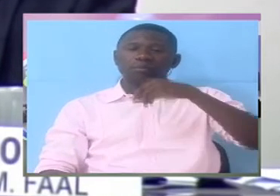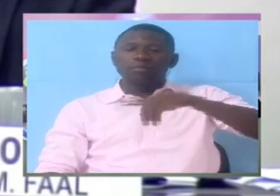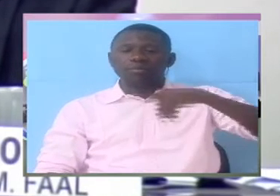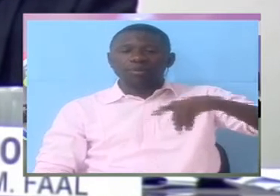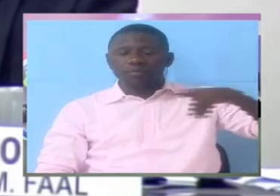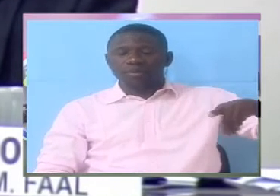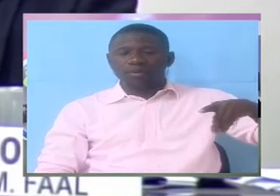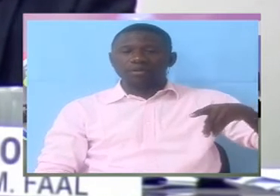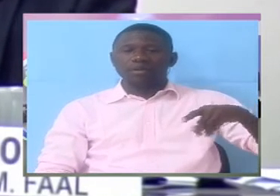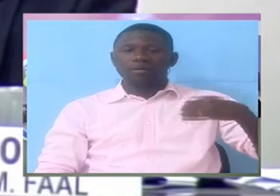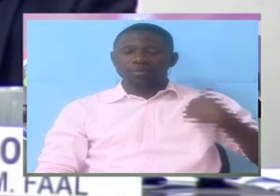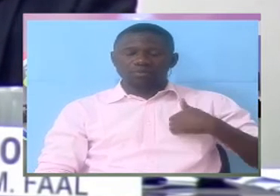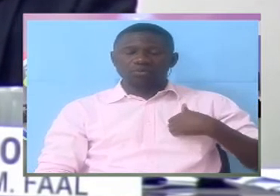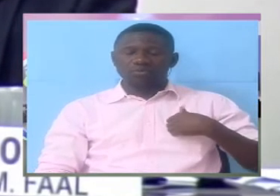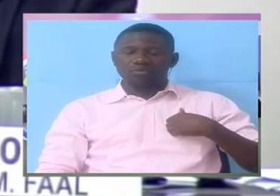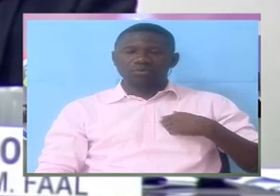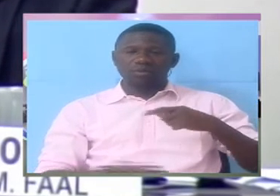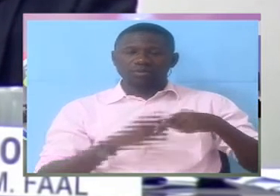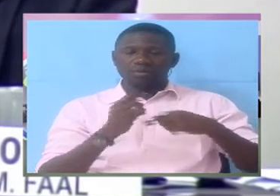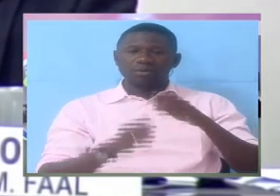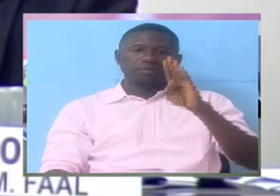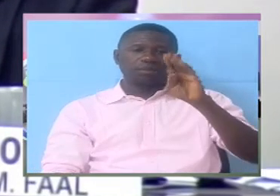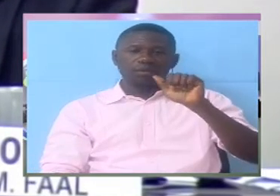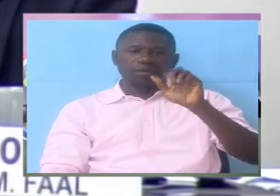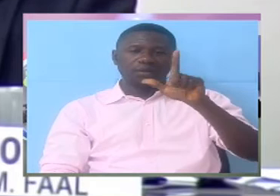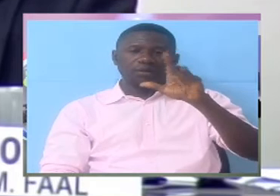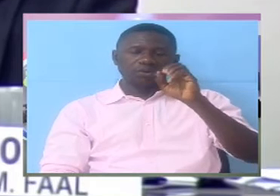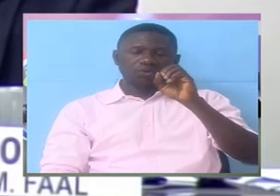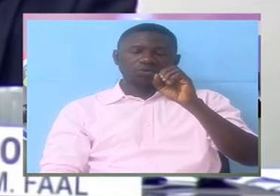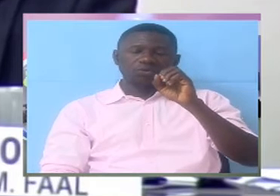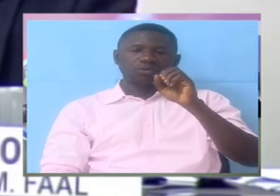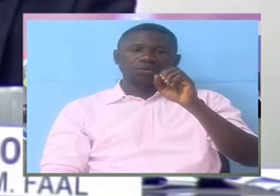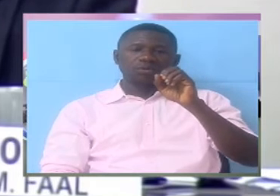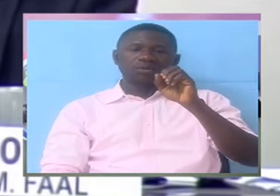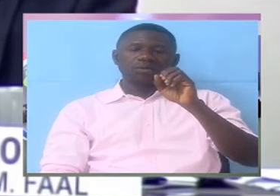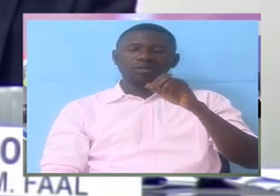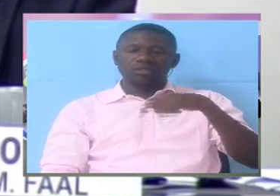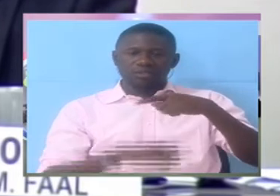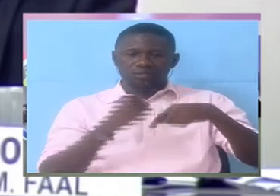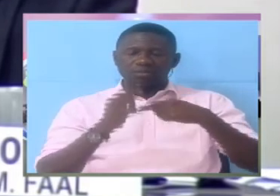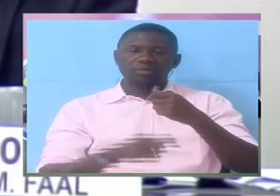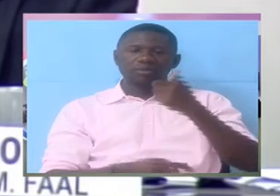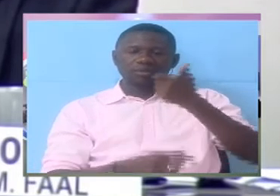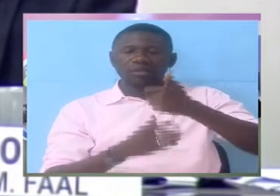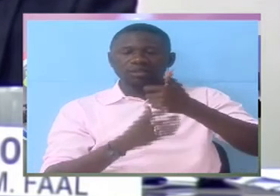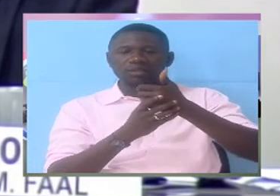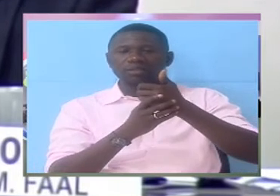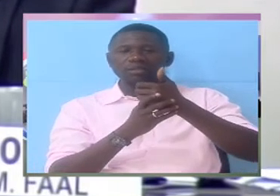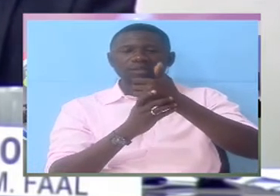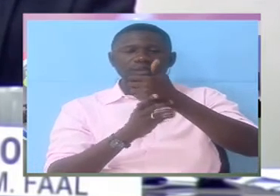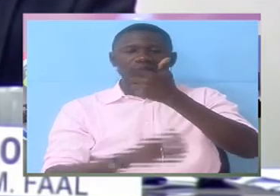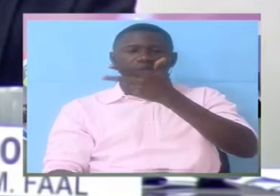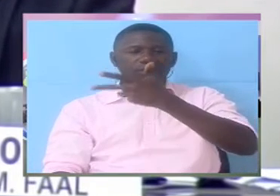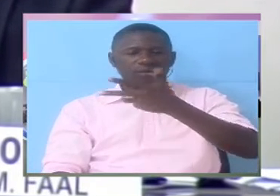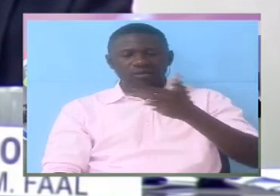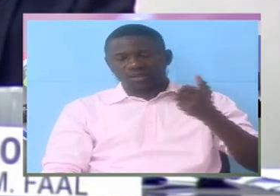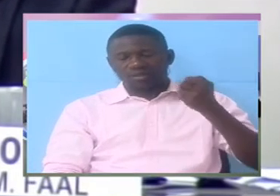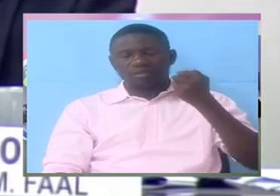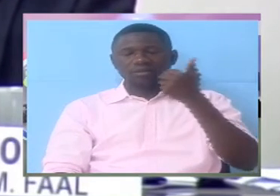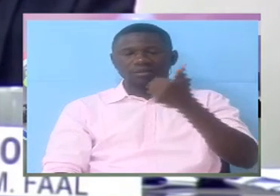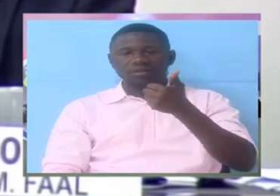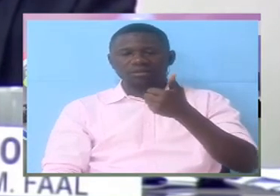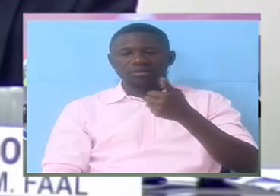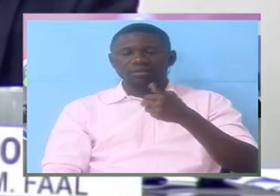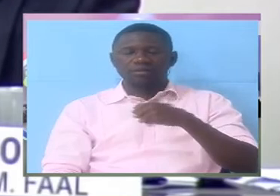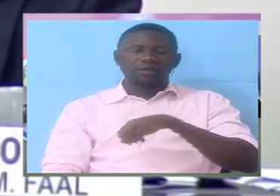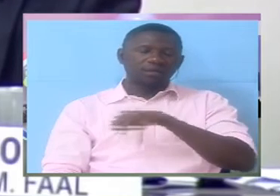1995, Balo Kante and Co, that is 1996, that is the Farafenya attackers, and 2000, year 2000,